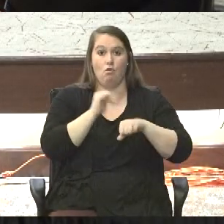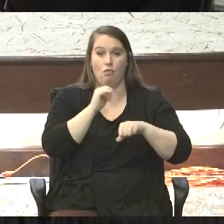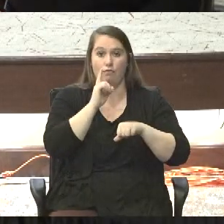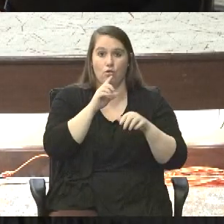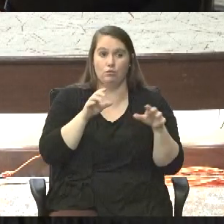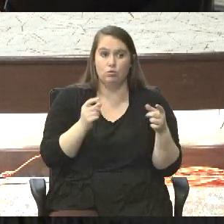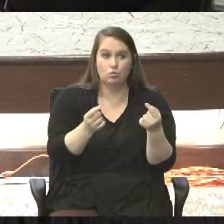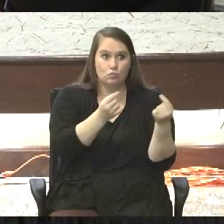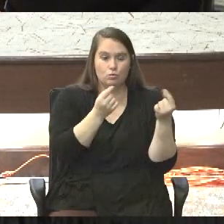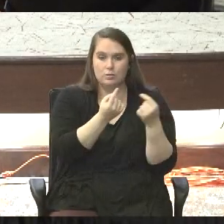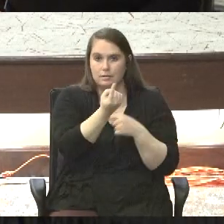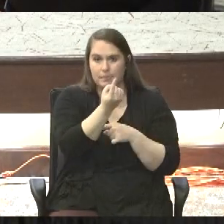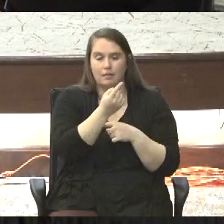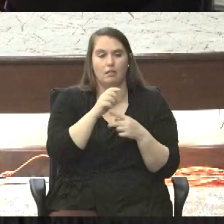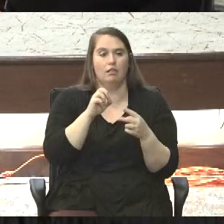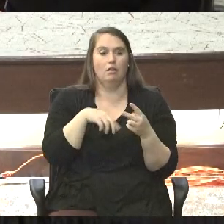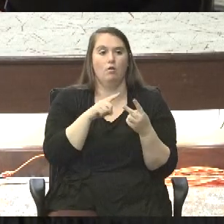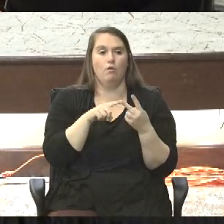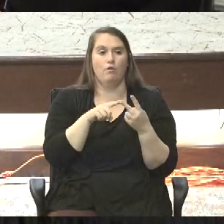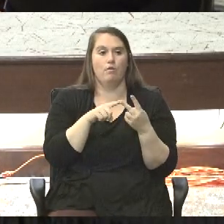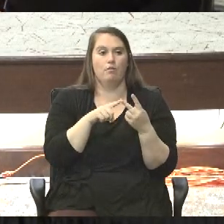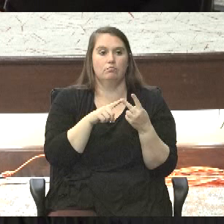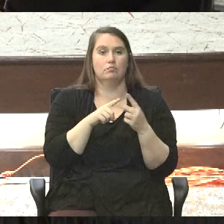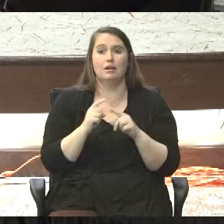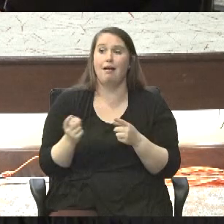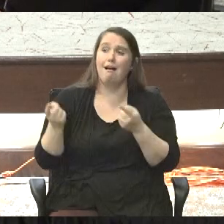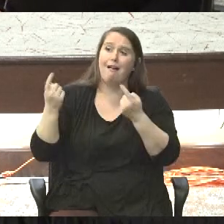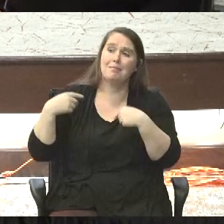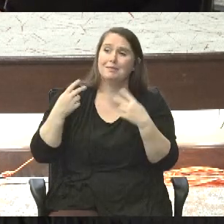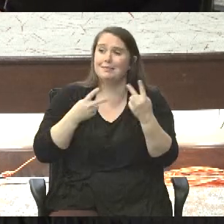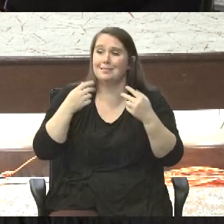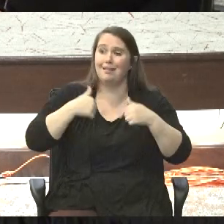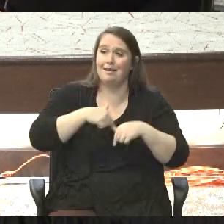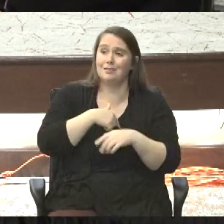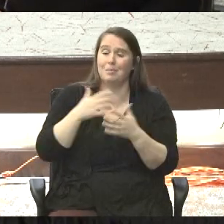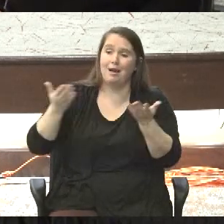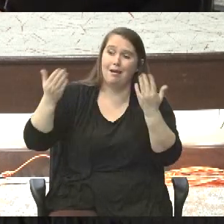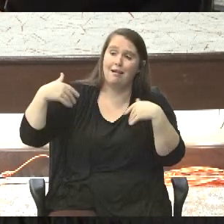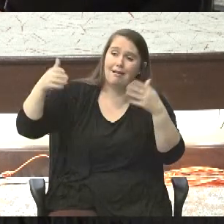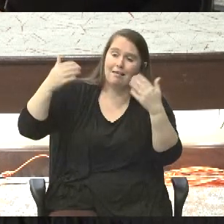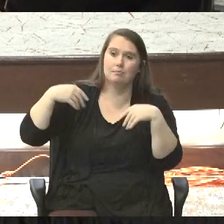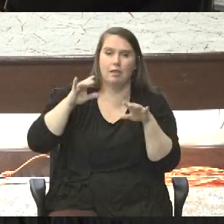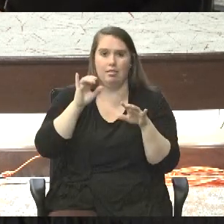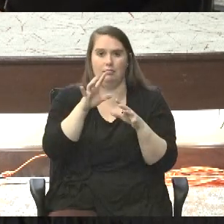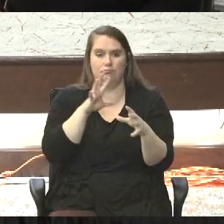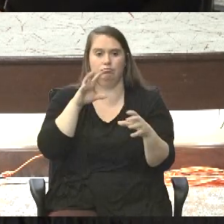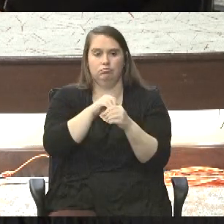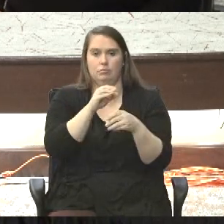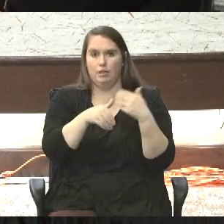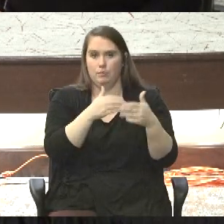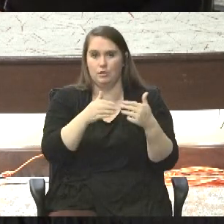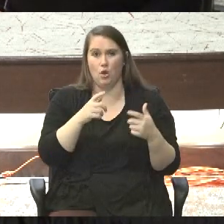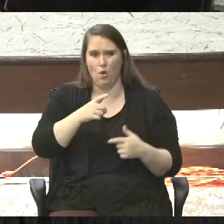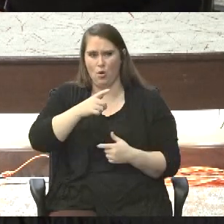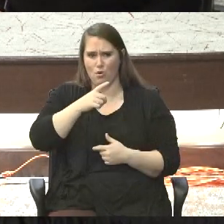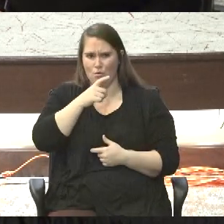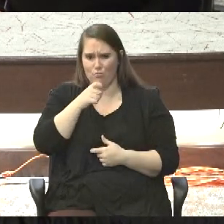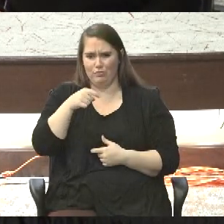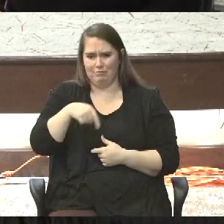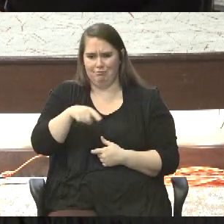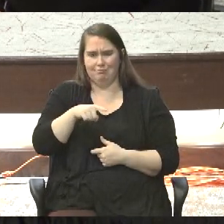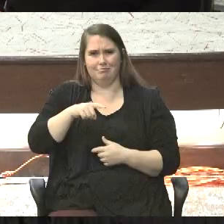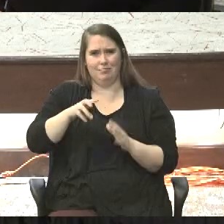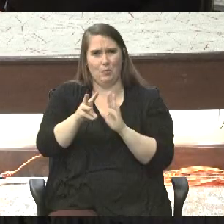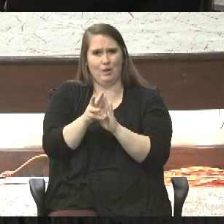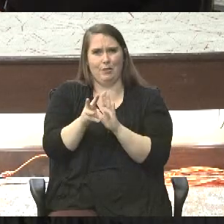do something, to visit or destination. And so part of this process will be really identifying who are we as we